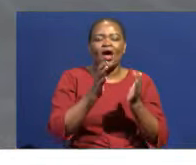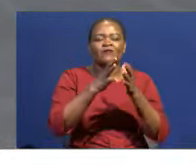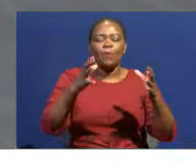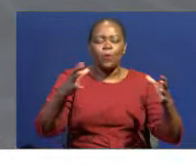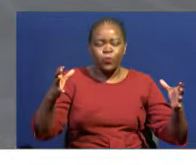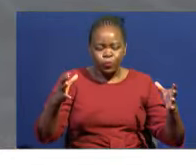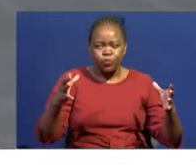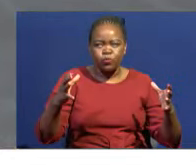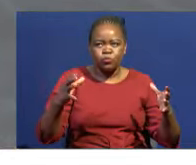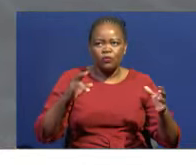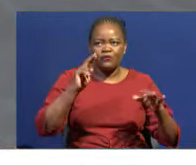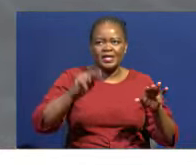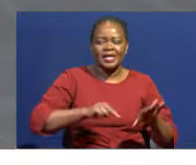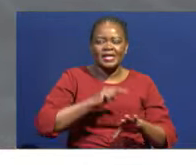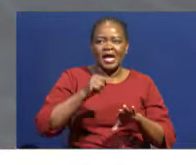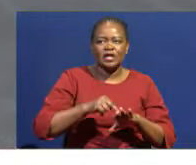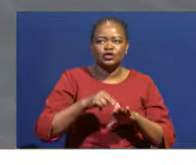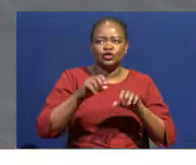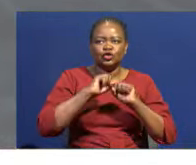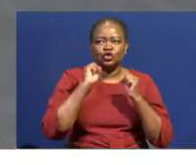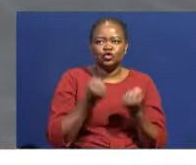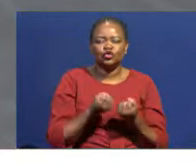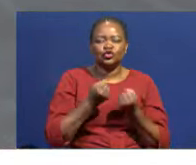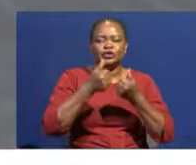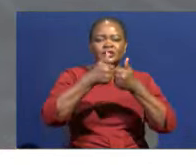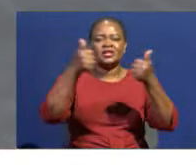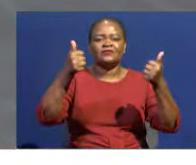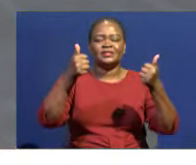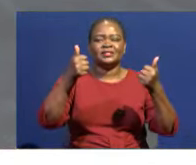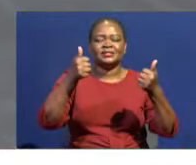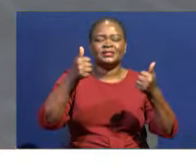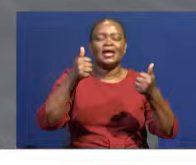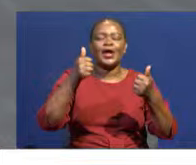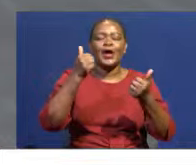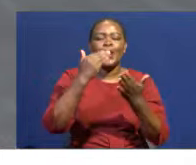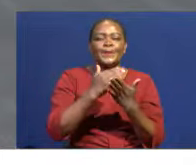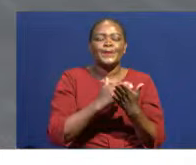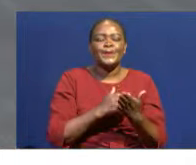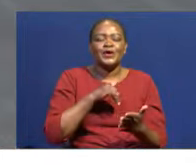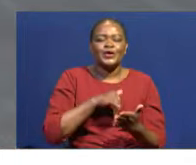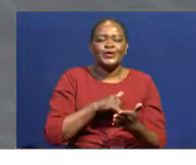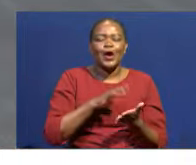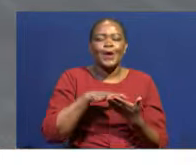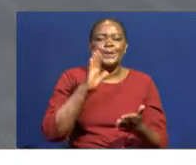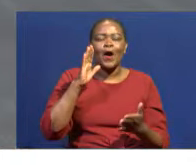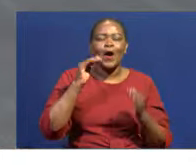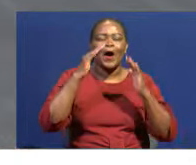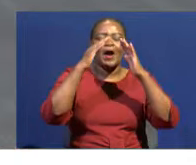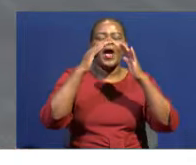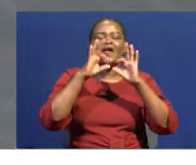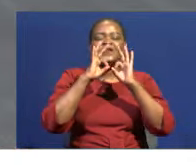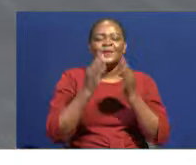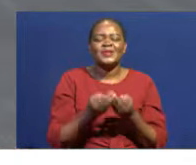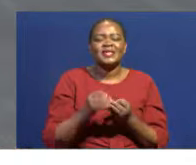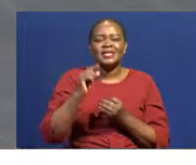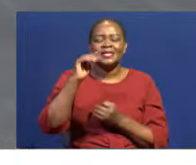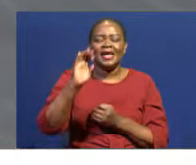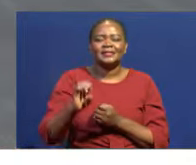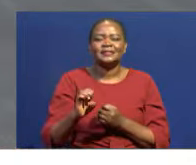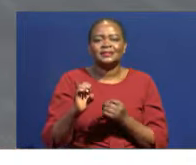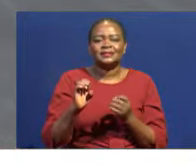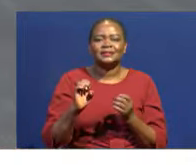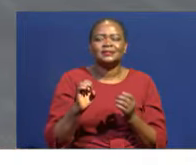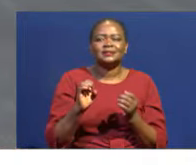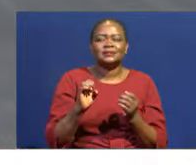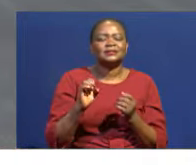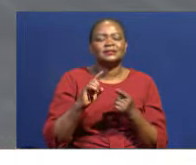expansion of the National Social Safety Net program to include more households in Ganze,